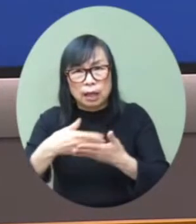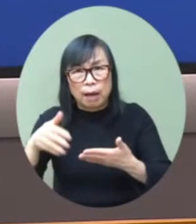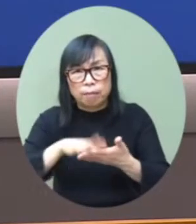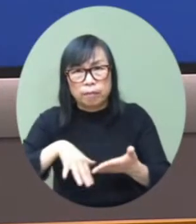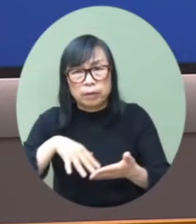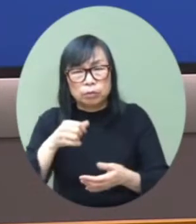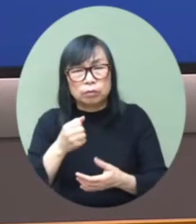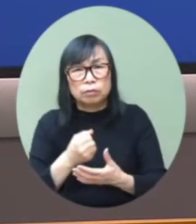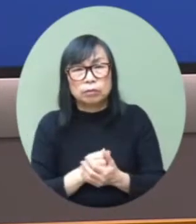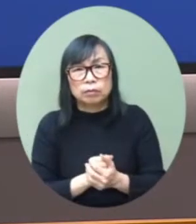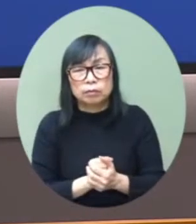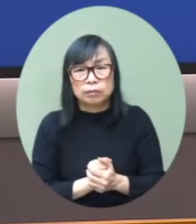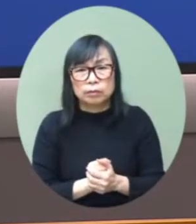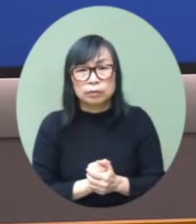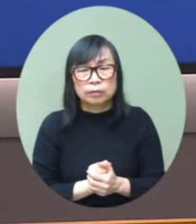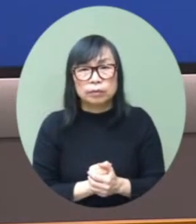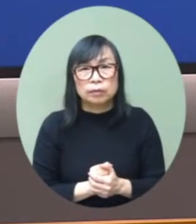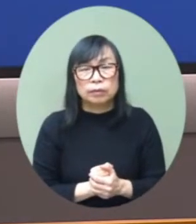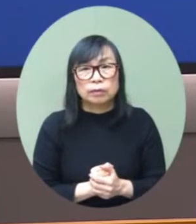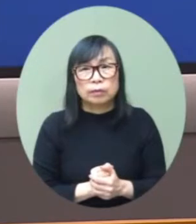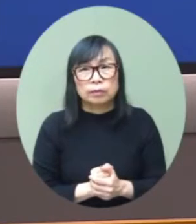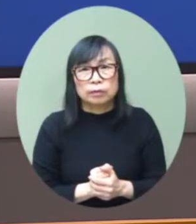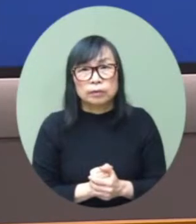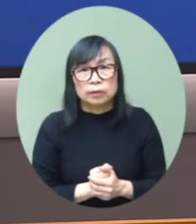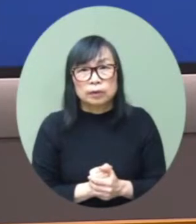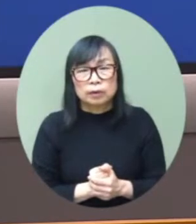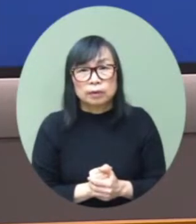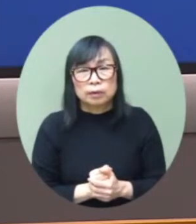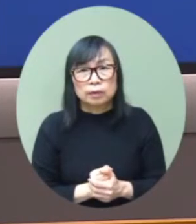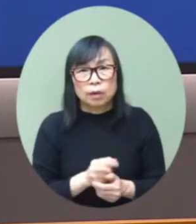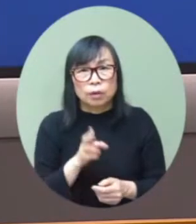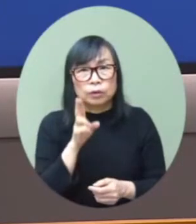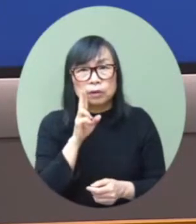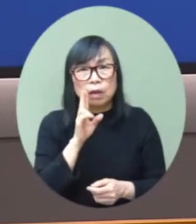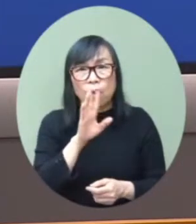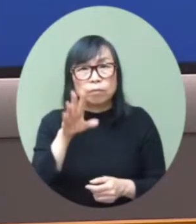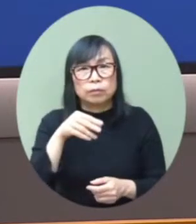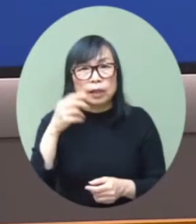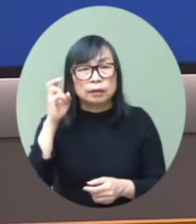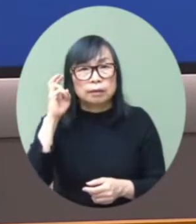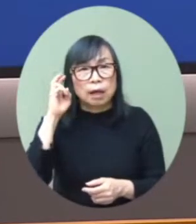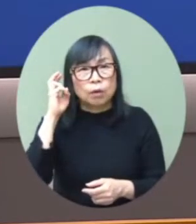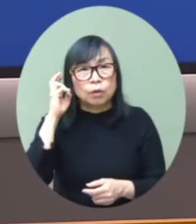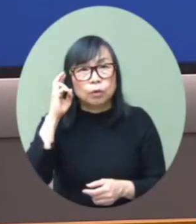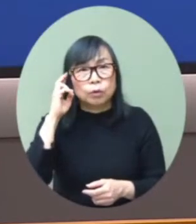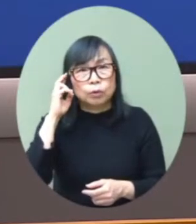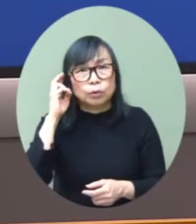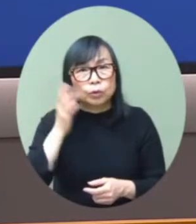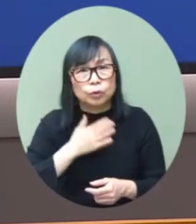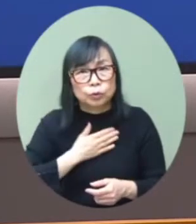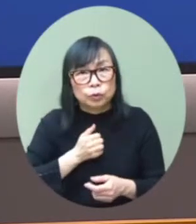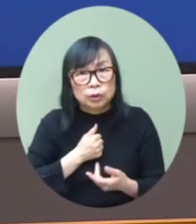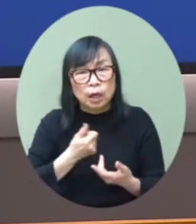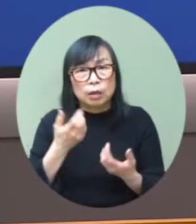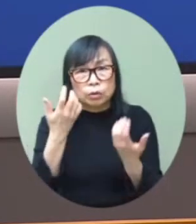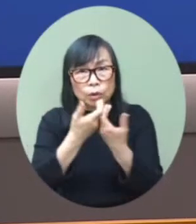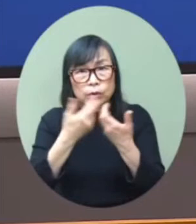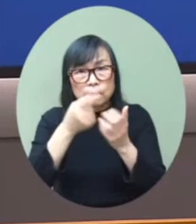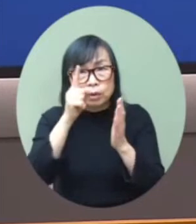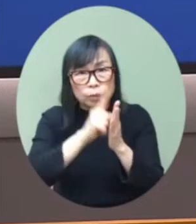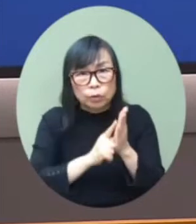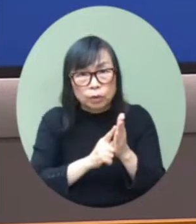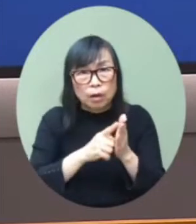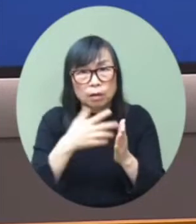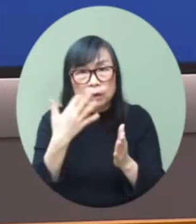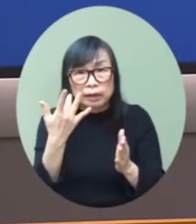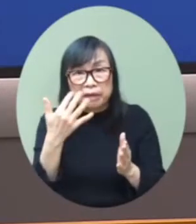quick the cases will come down. We are fortunate in the sense that we have seen less than 10,000 in the last